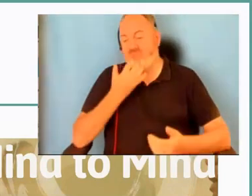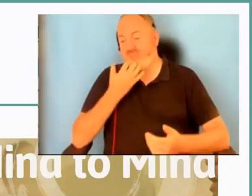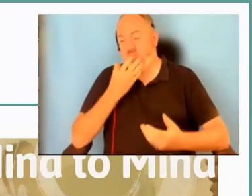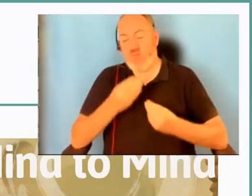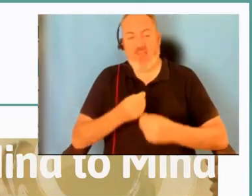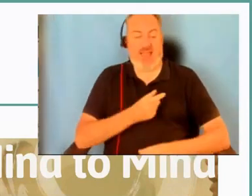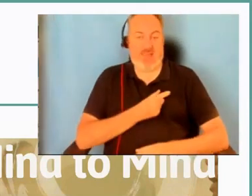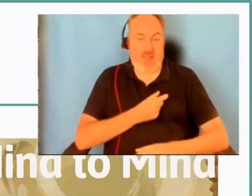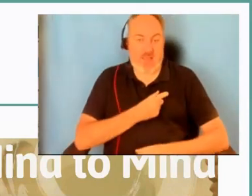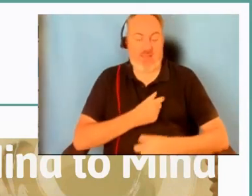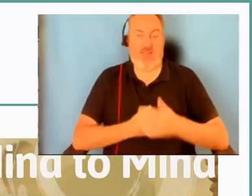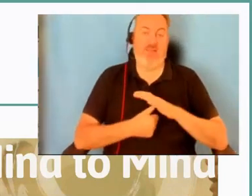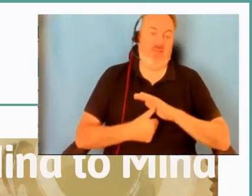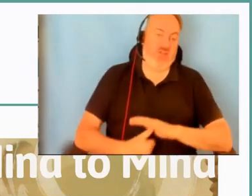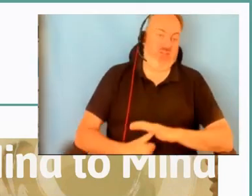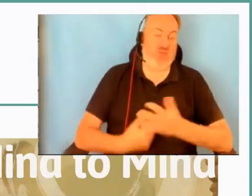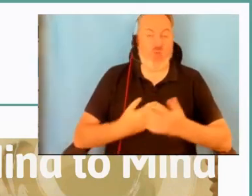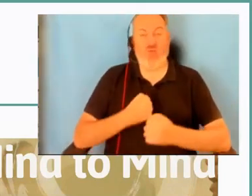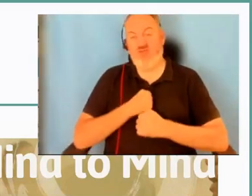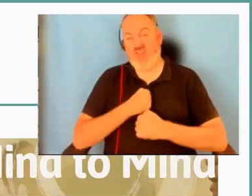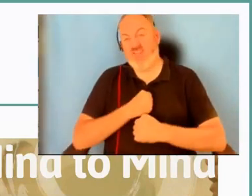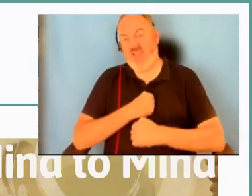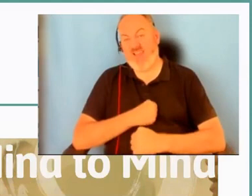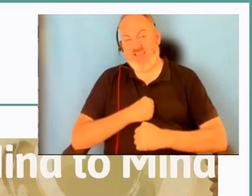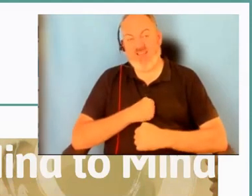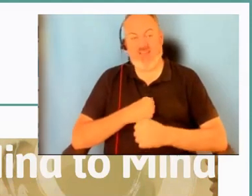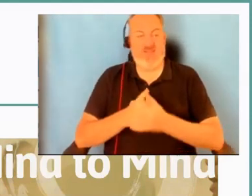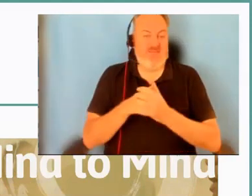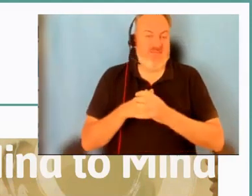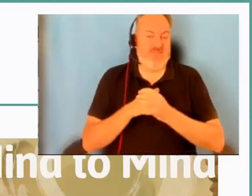explain how they've got through that themselves.